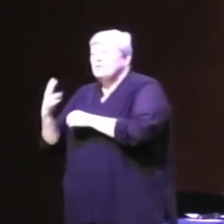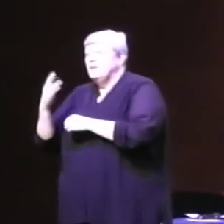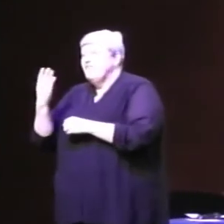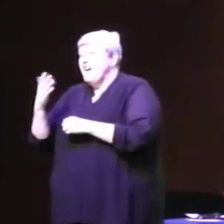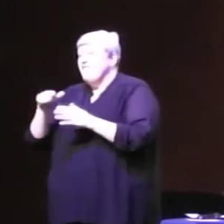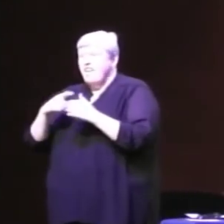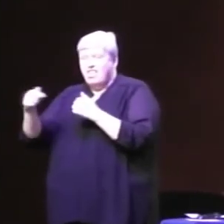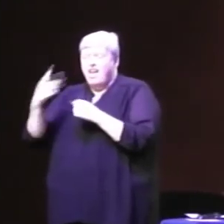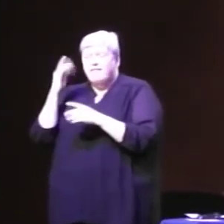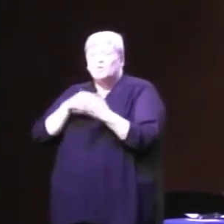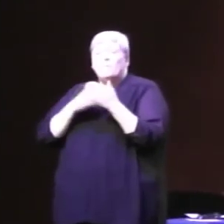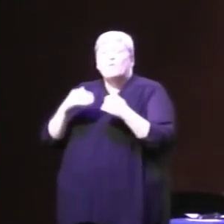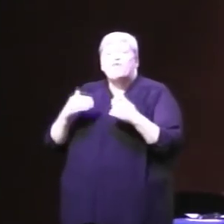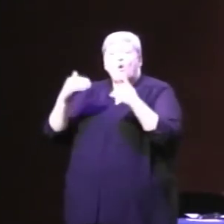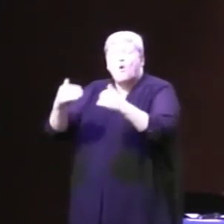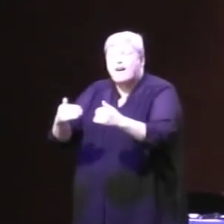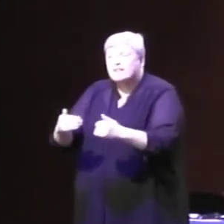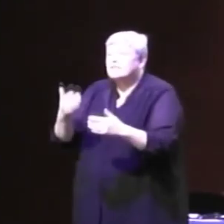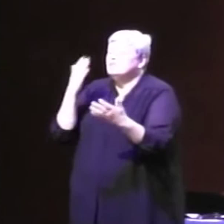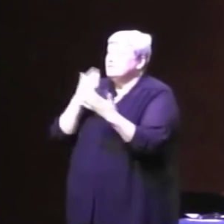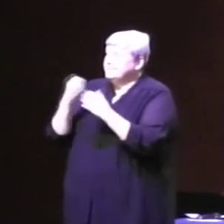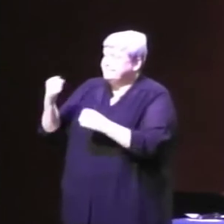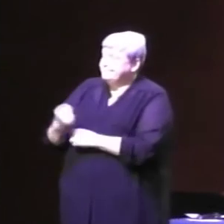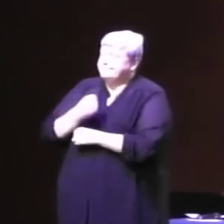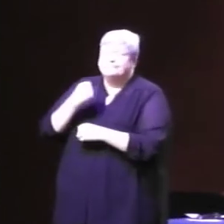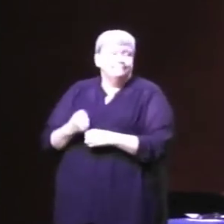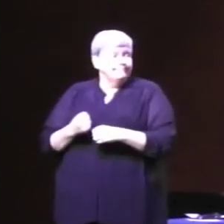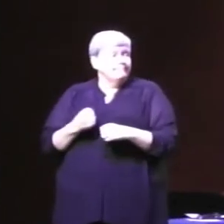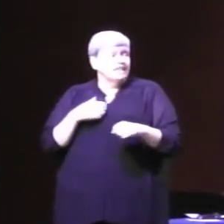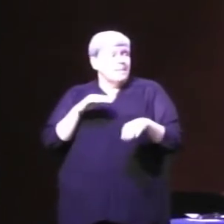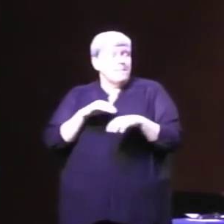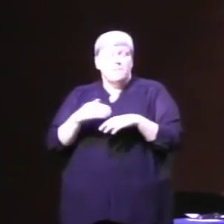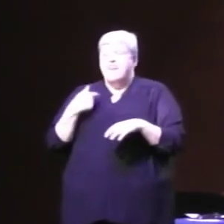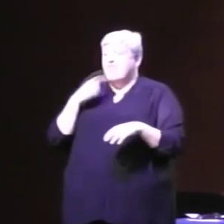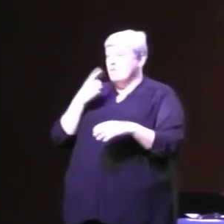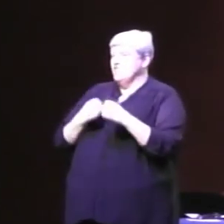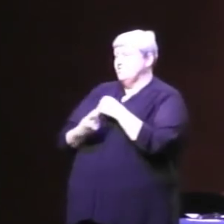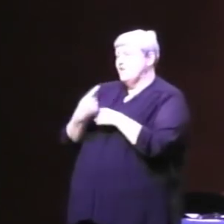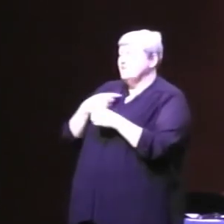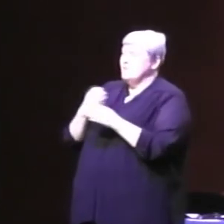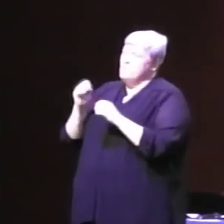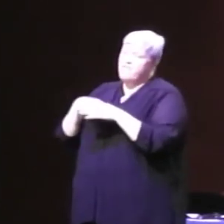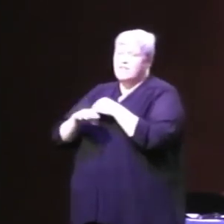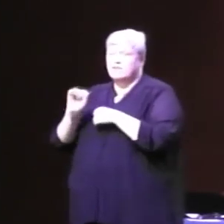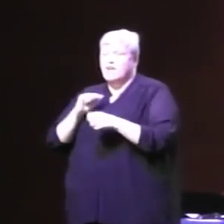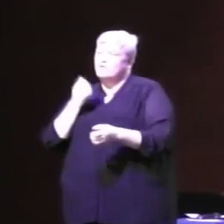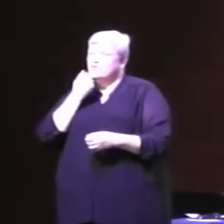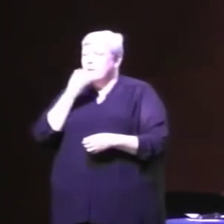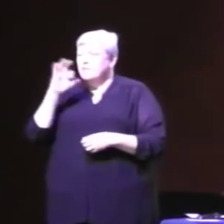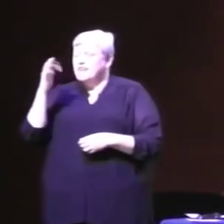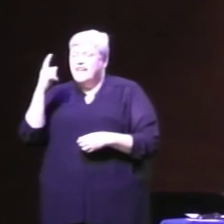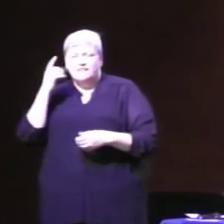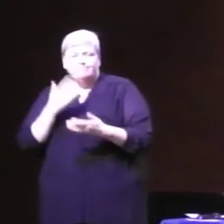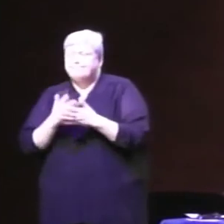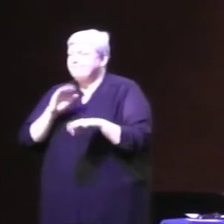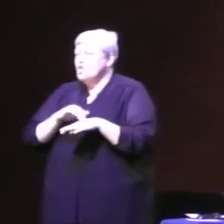on. Unfortunately, Osborne seems to care more about his chances of moving into number 10 than actually dealing with the growing